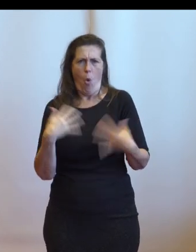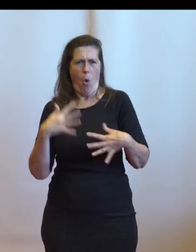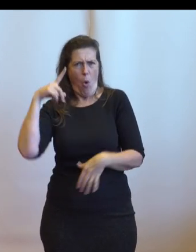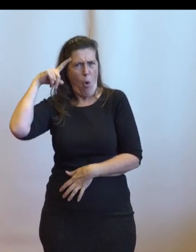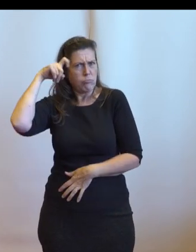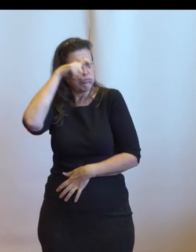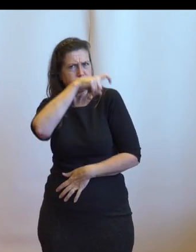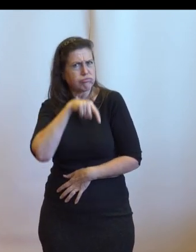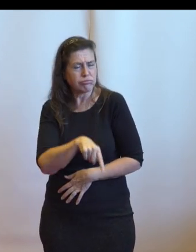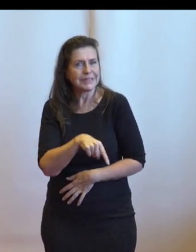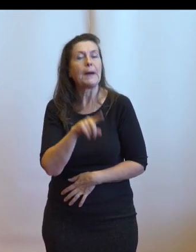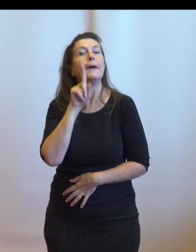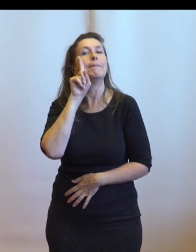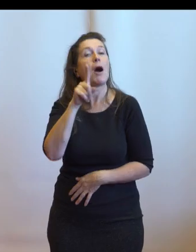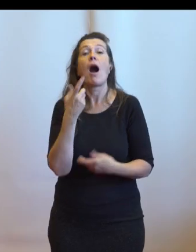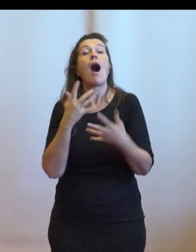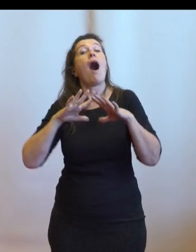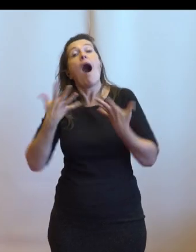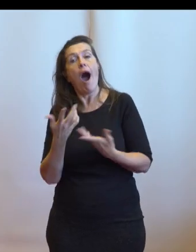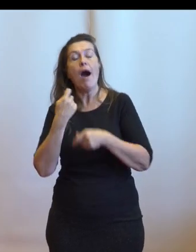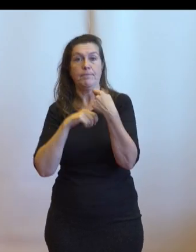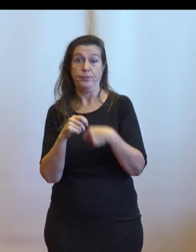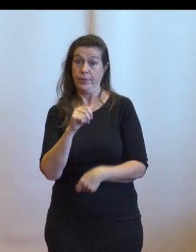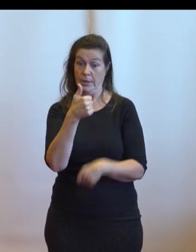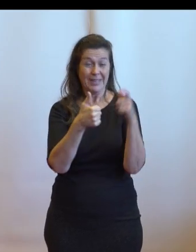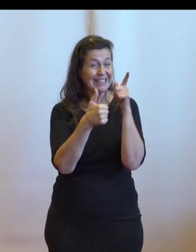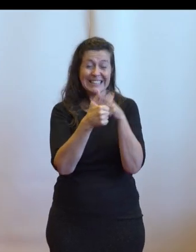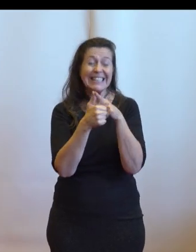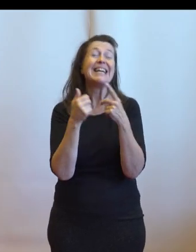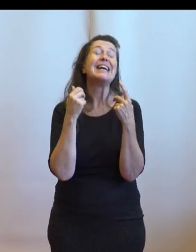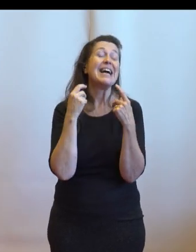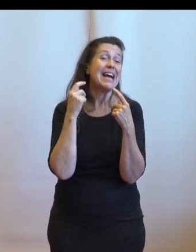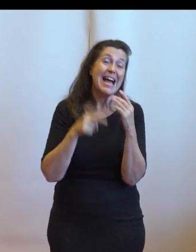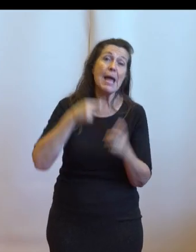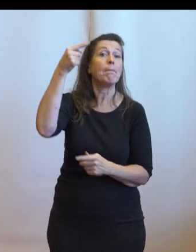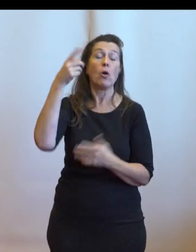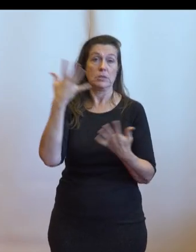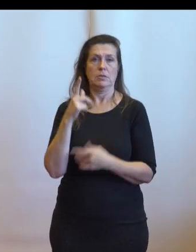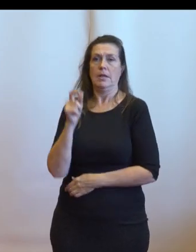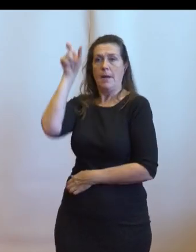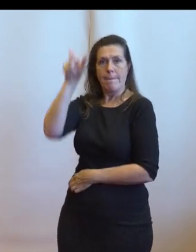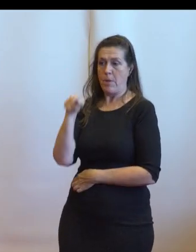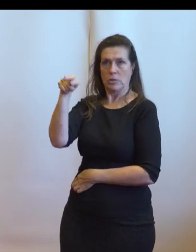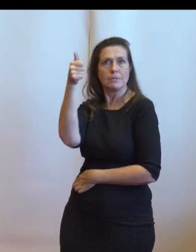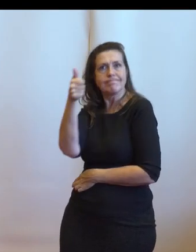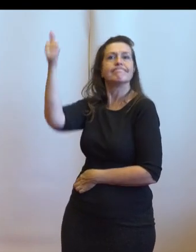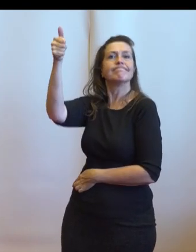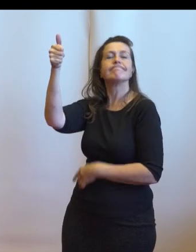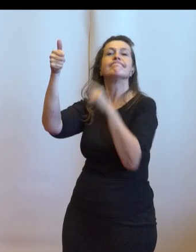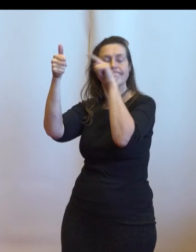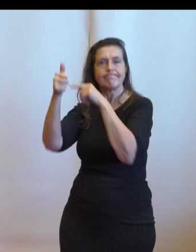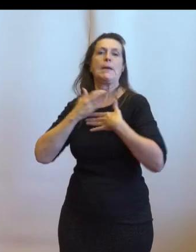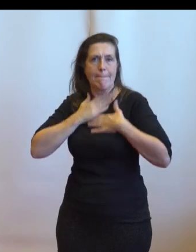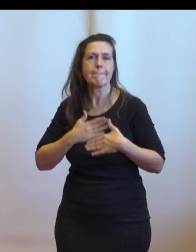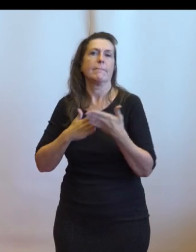I think by committing from a senior level, that will really make things an awful lot easier within your organisation. And signing